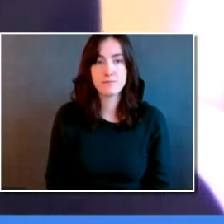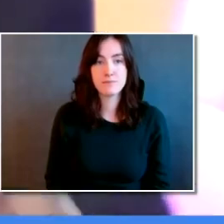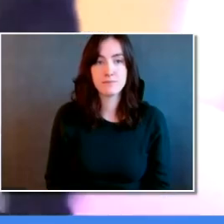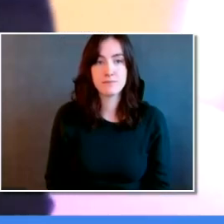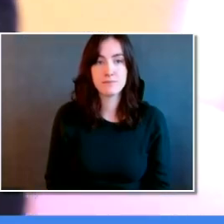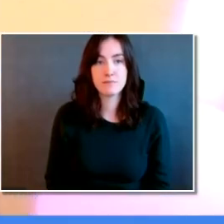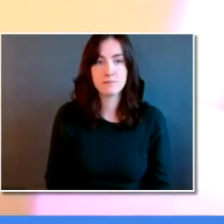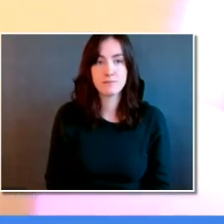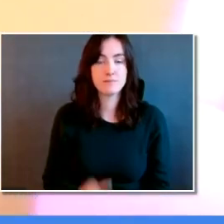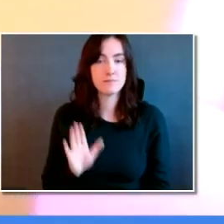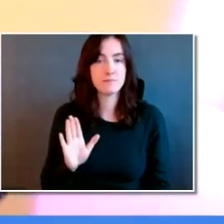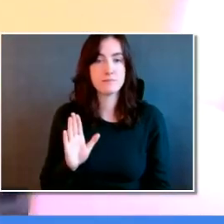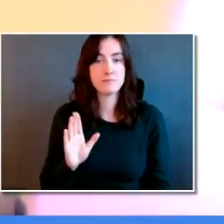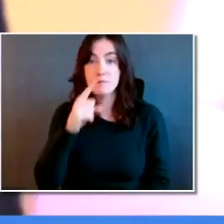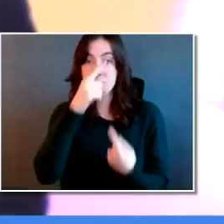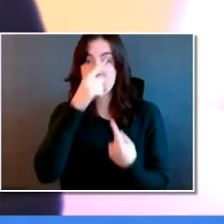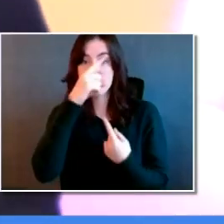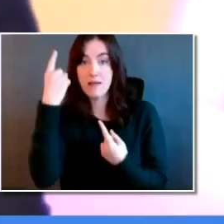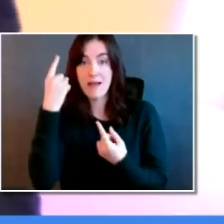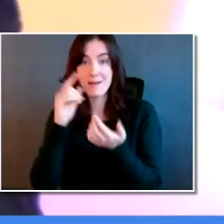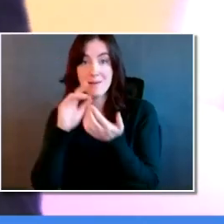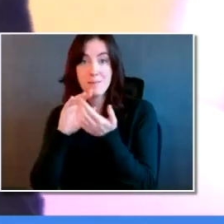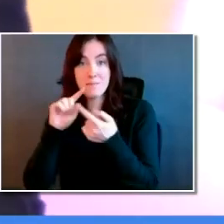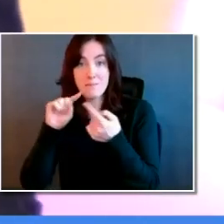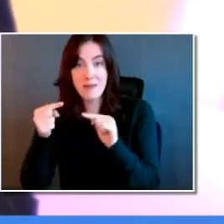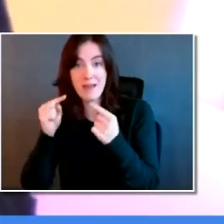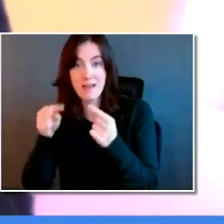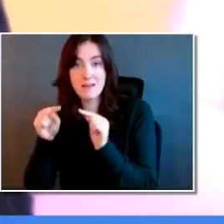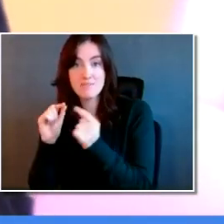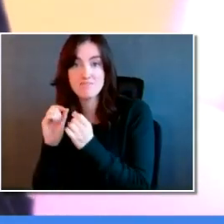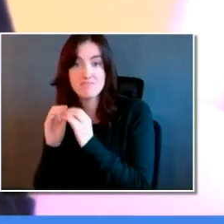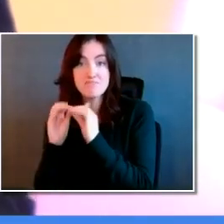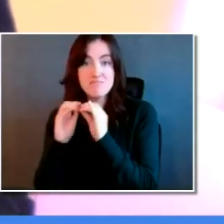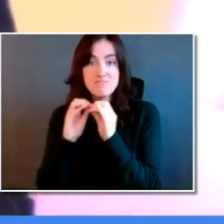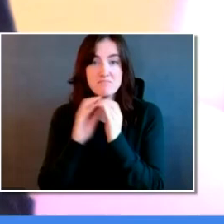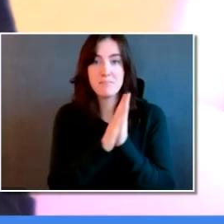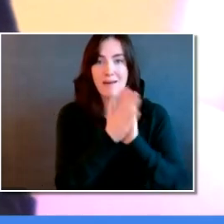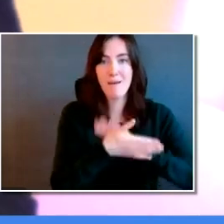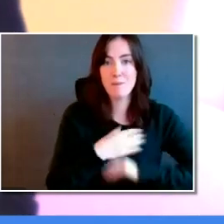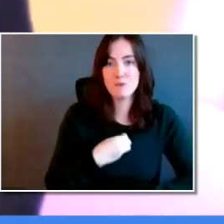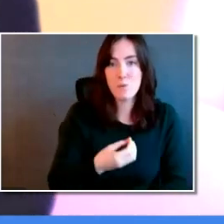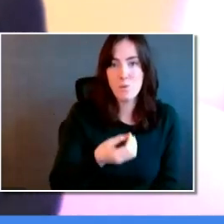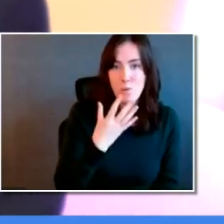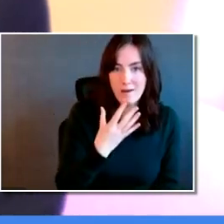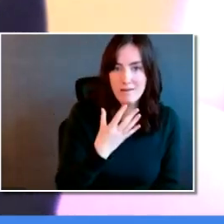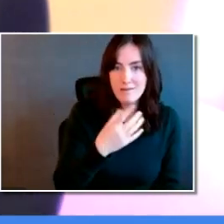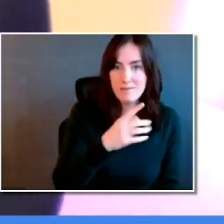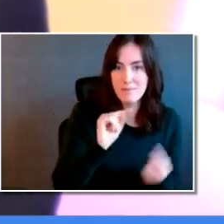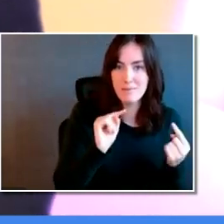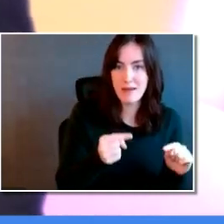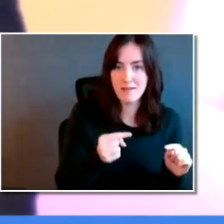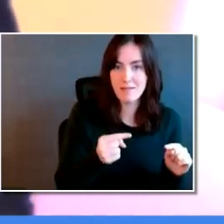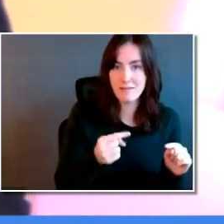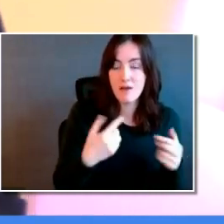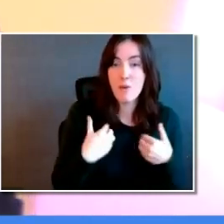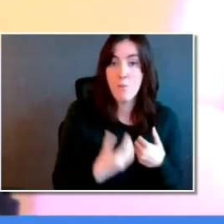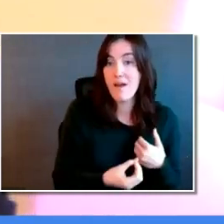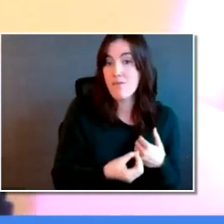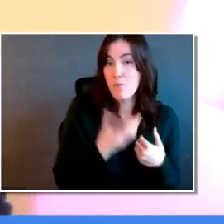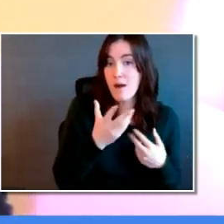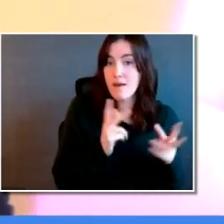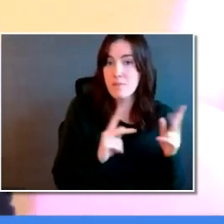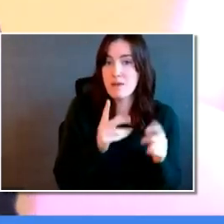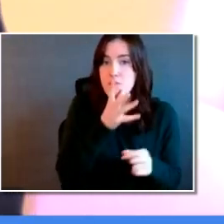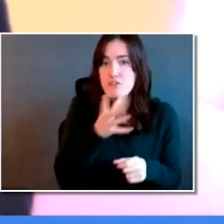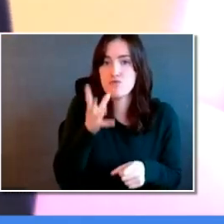See, black pain metastasizes and becomes white pain. You have all these white folks in rural areas and small towns